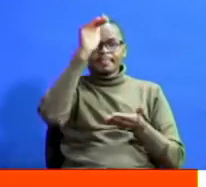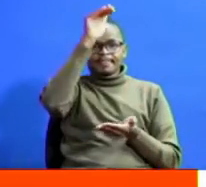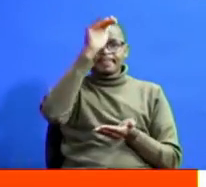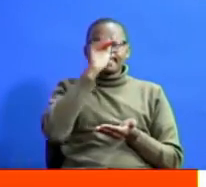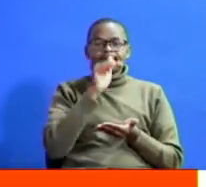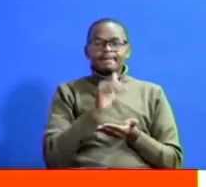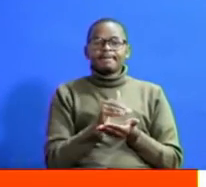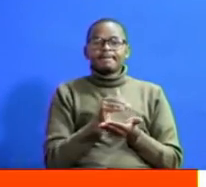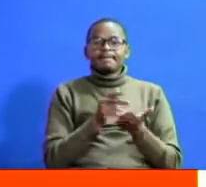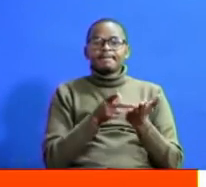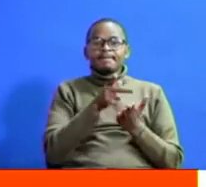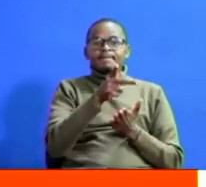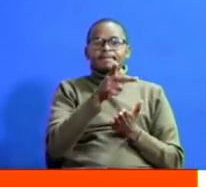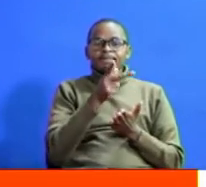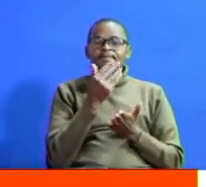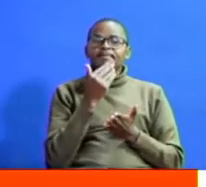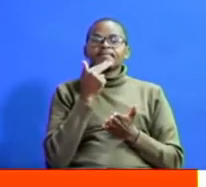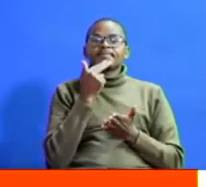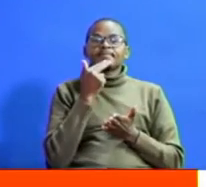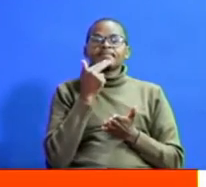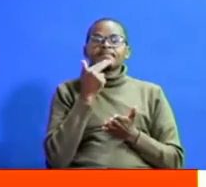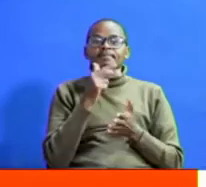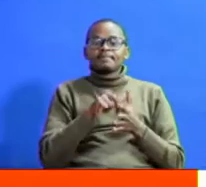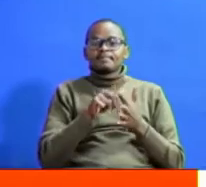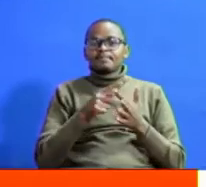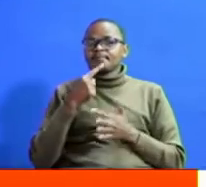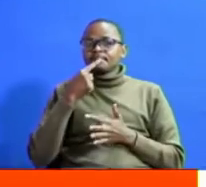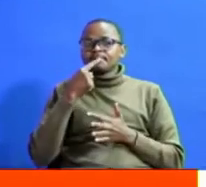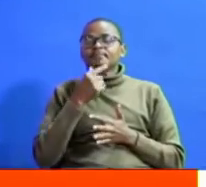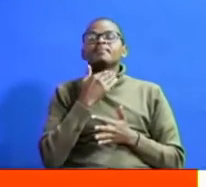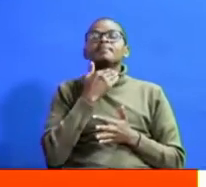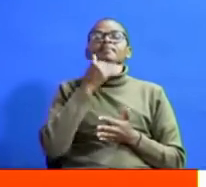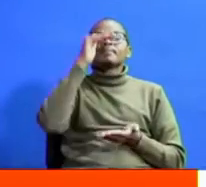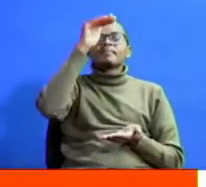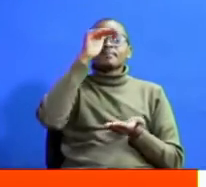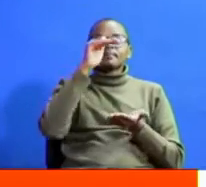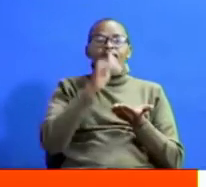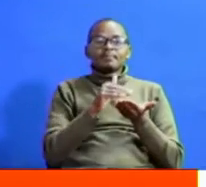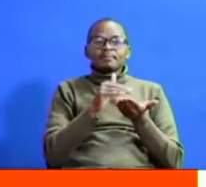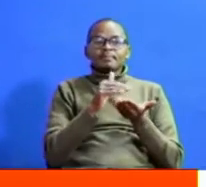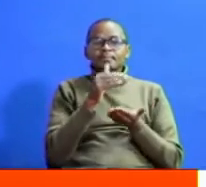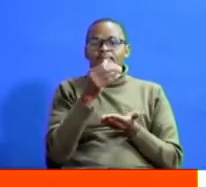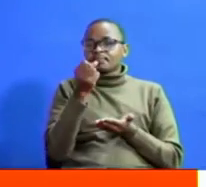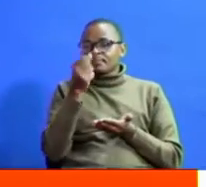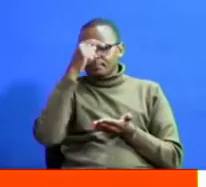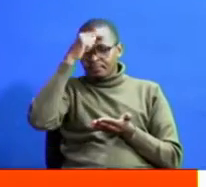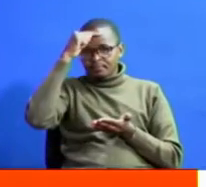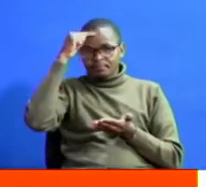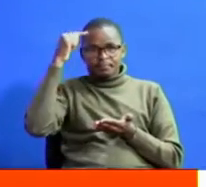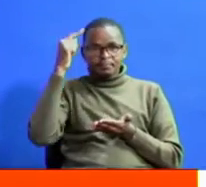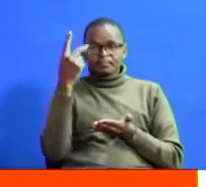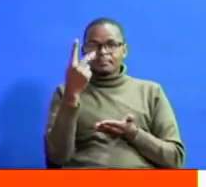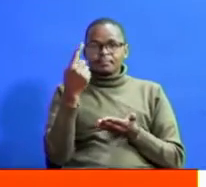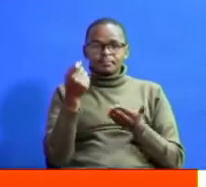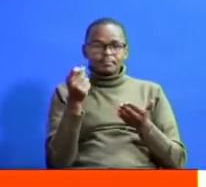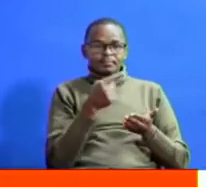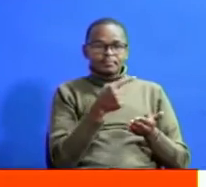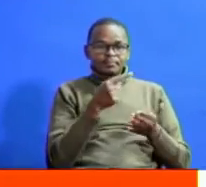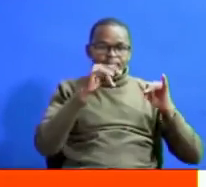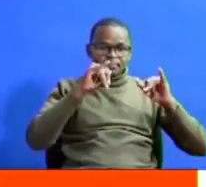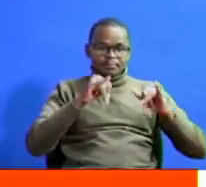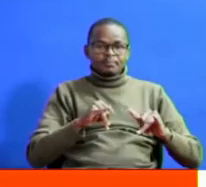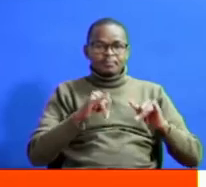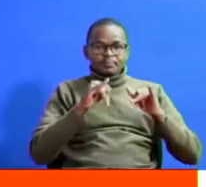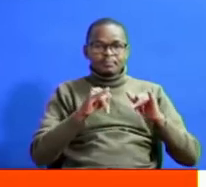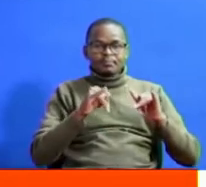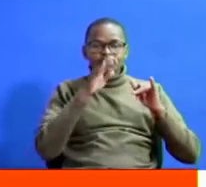hawajashukisha bei ya sukari. Alafu wanasema wanataka washukishe bei ya unga kwa mwezi mmoja. The cost of living has